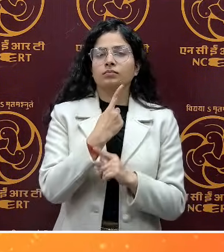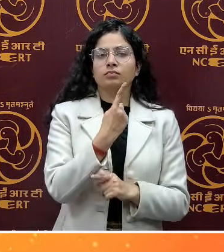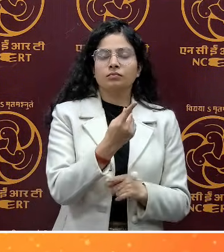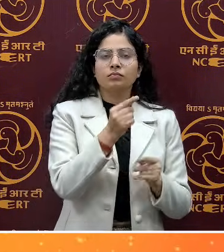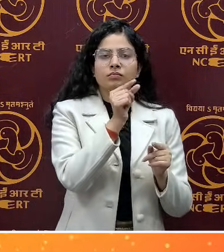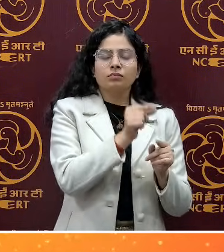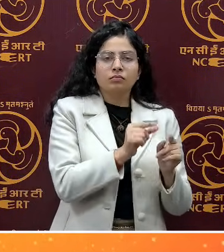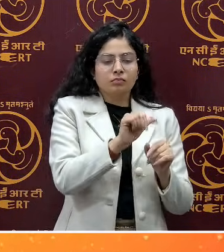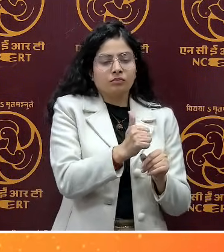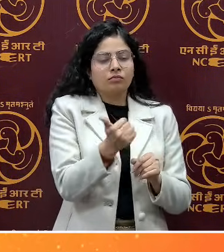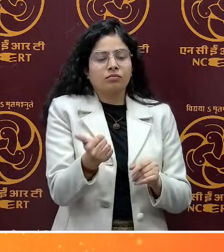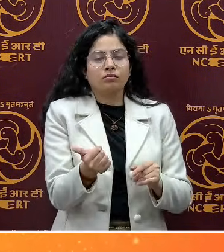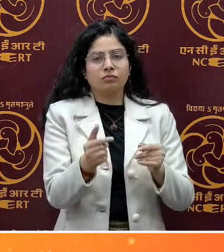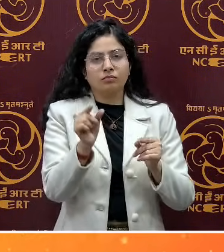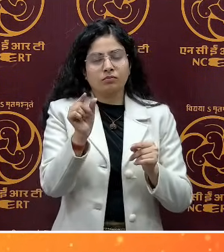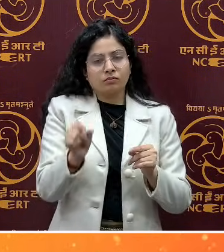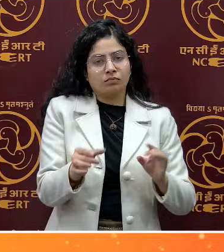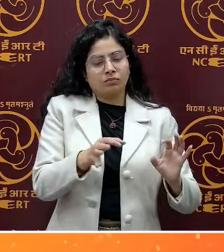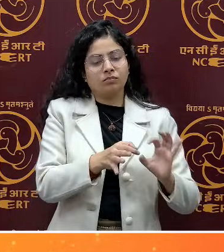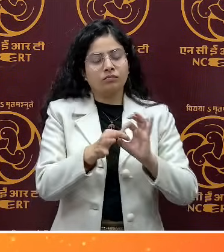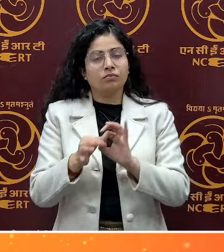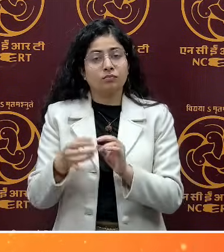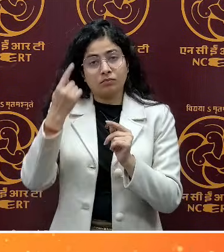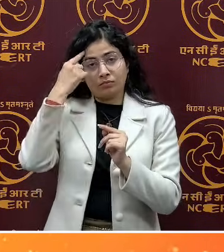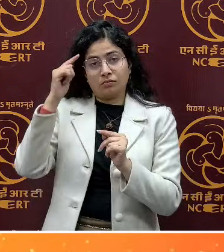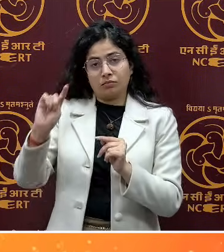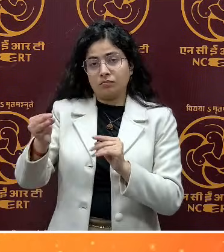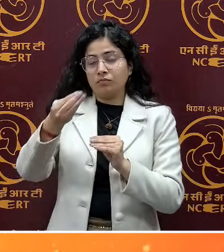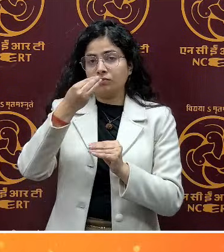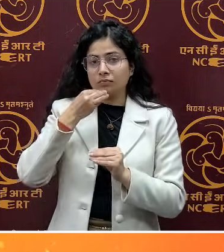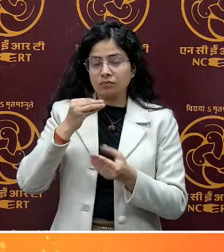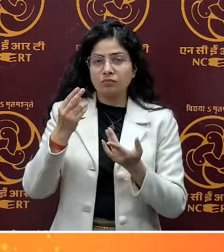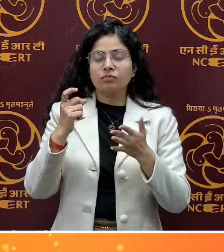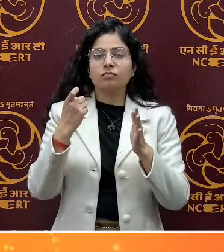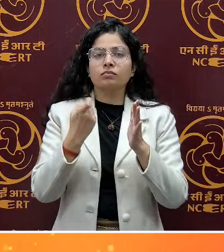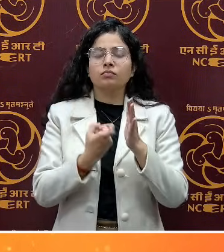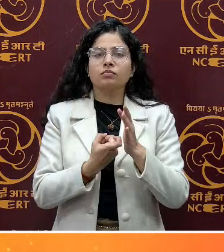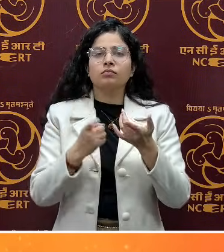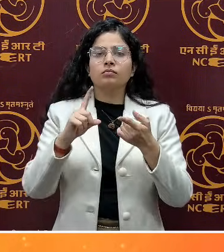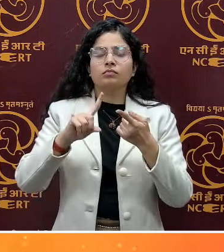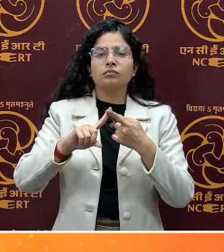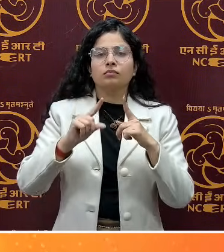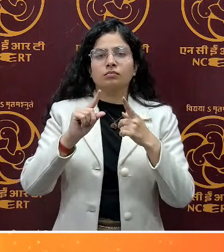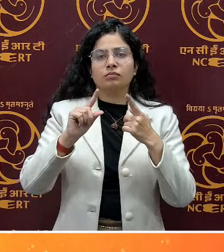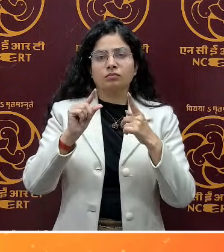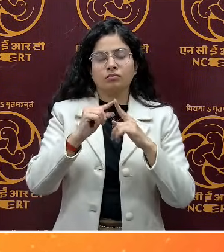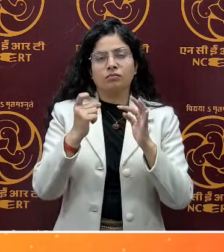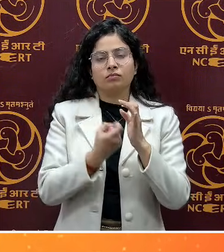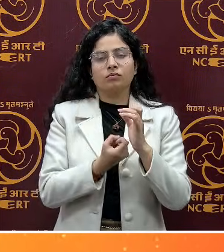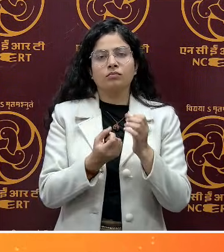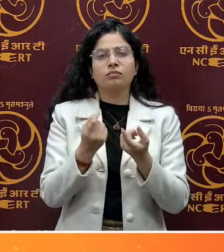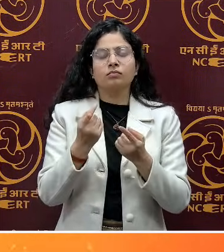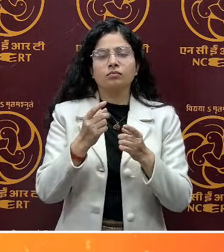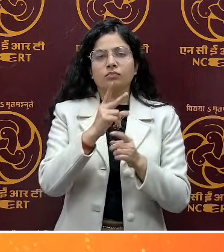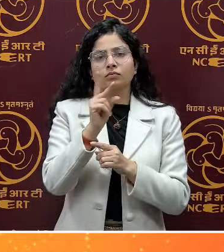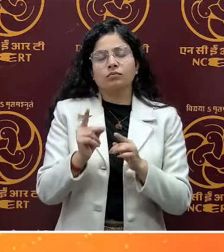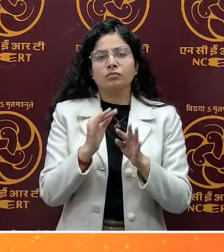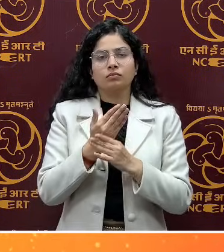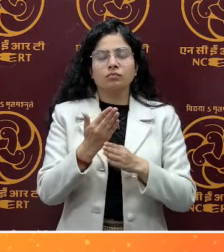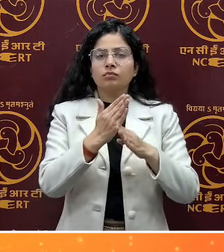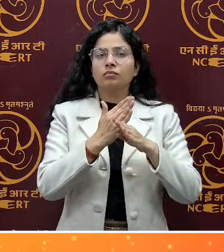on another organism for food, for reproduction and for protection, right?